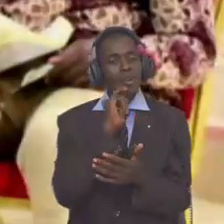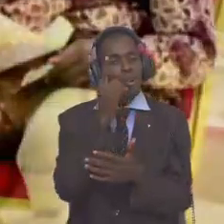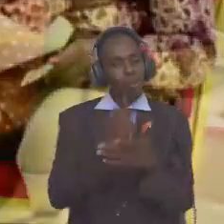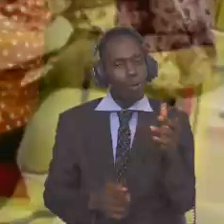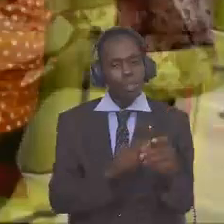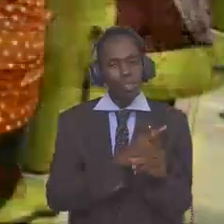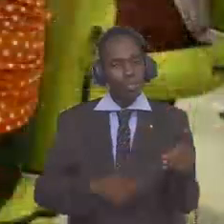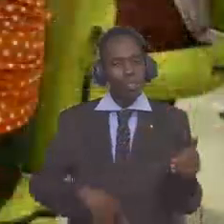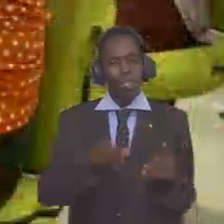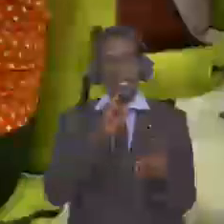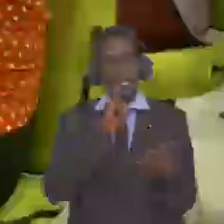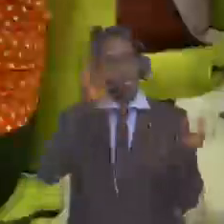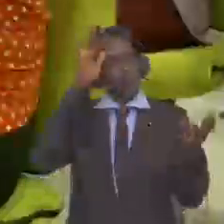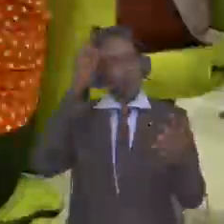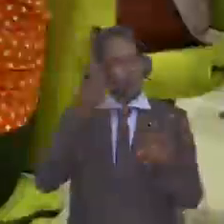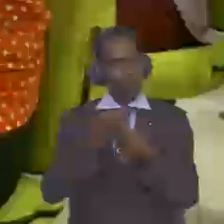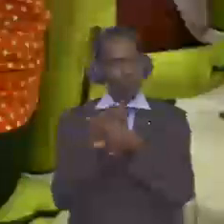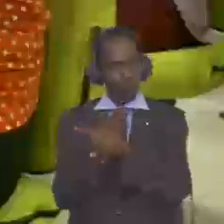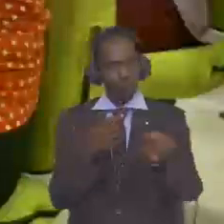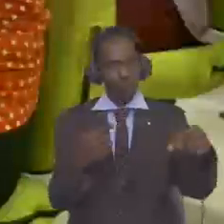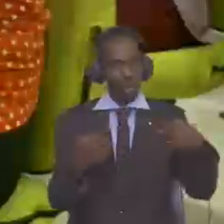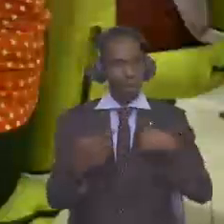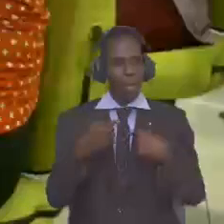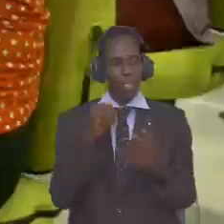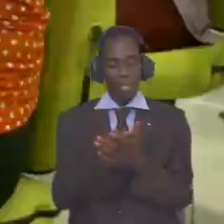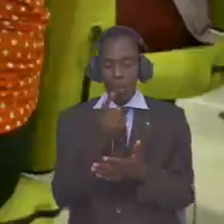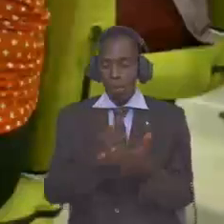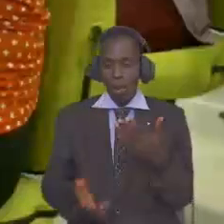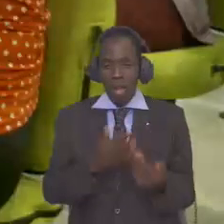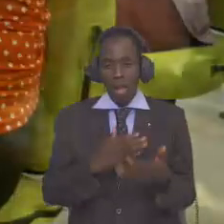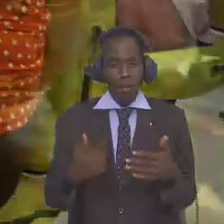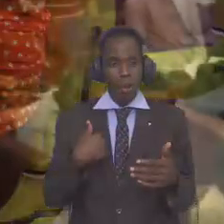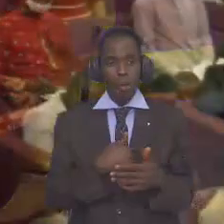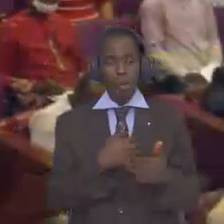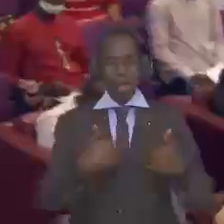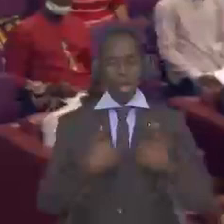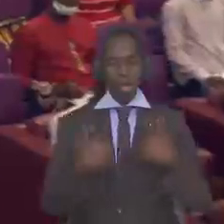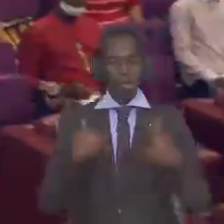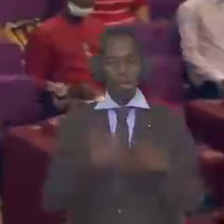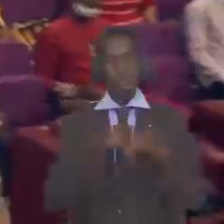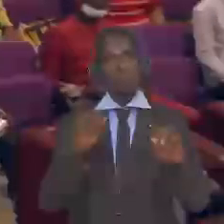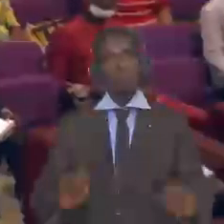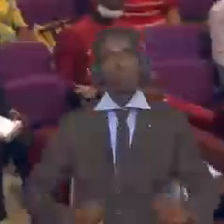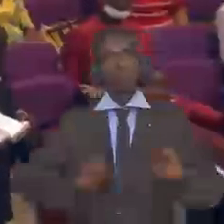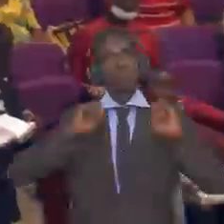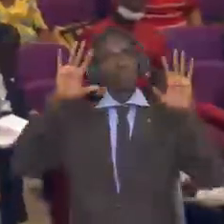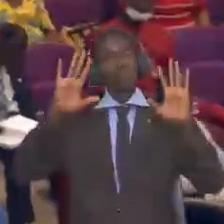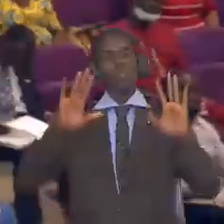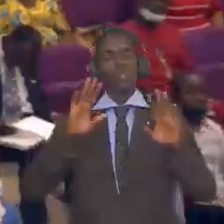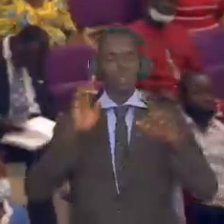is expecting from you and from me, that whatever we have, we submit and we surrender for